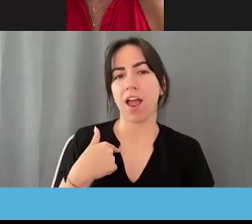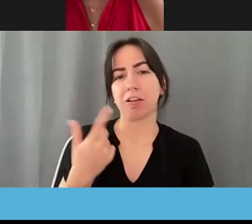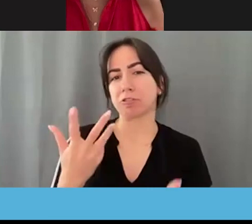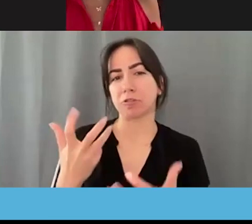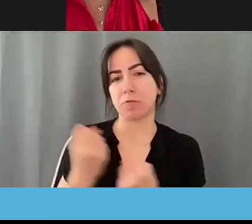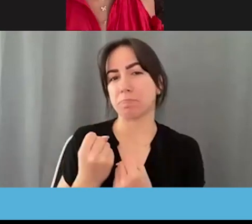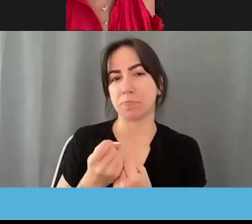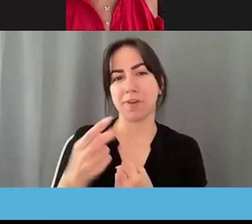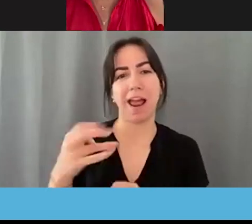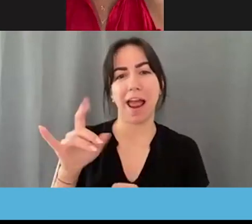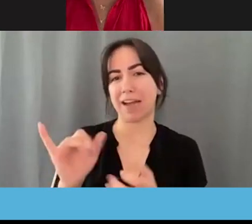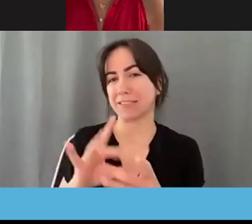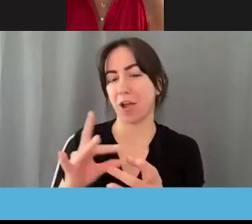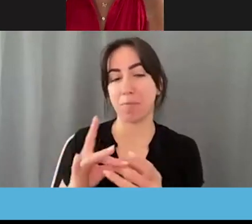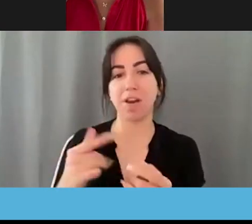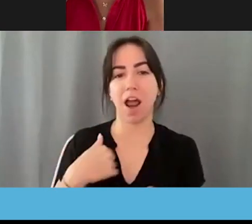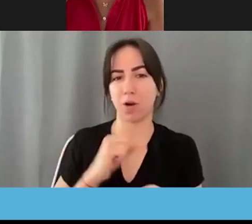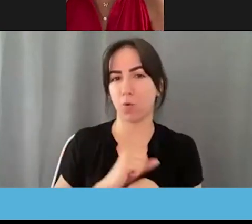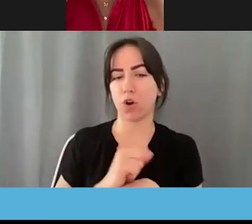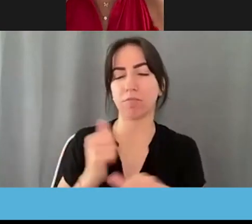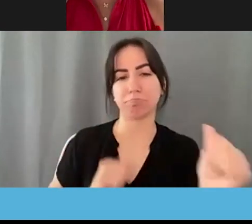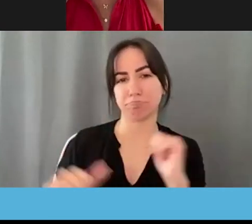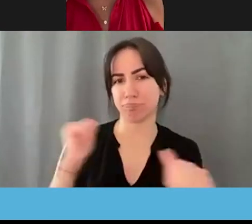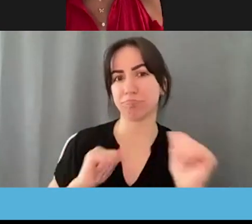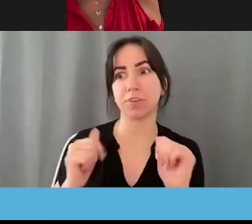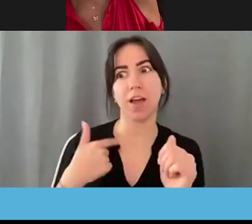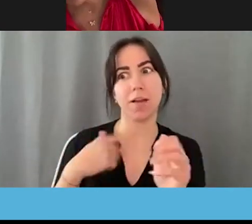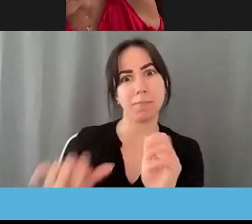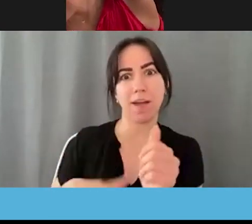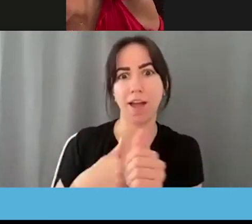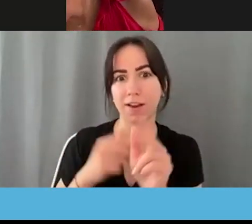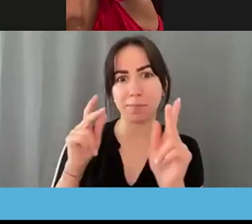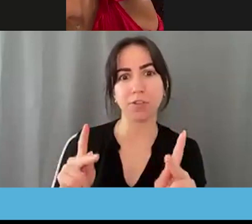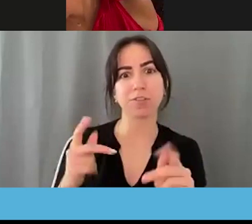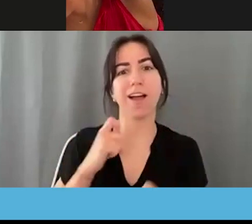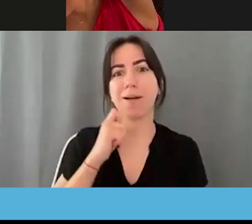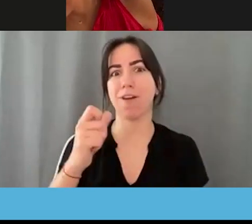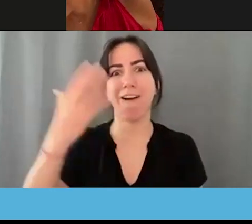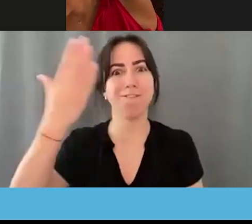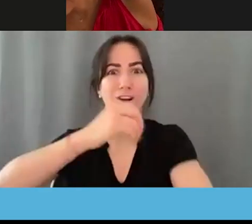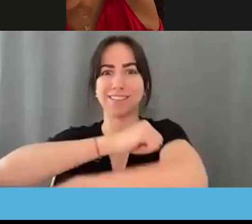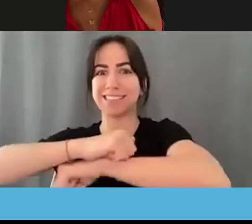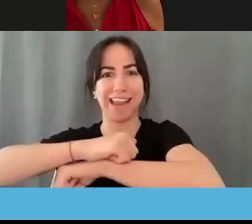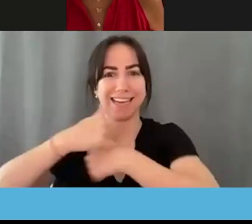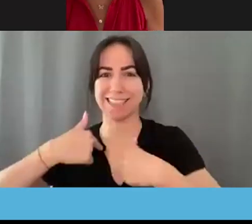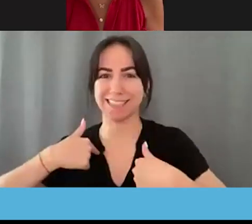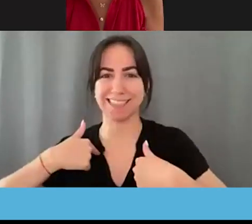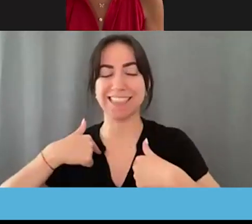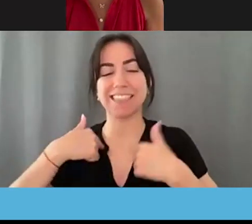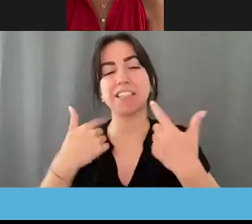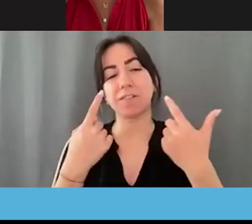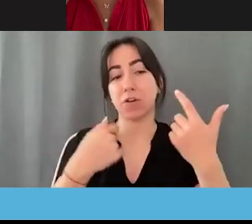said. I mean, even though I work in the performing arts, I am a behind the scenes person, not a front stage person. So for